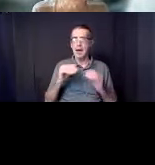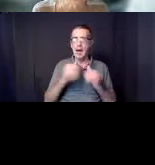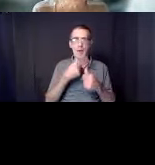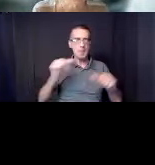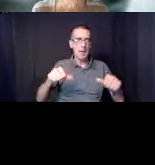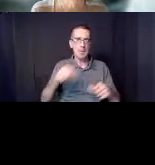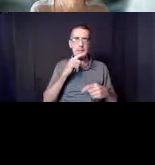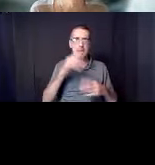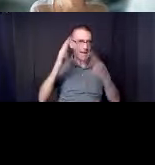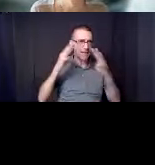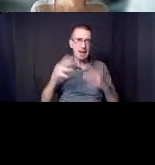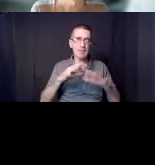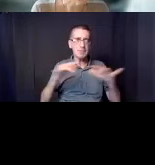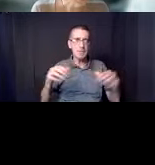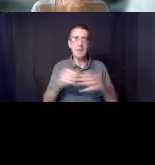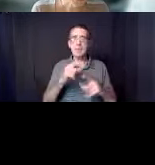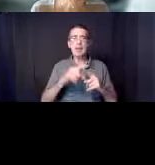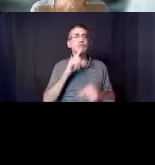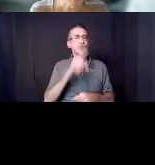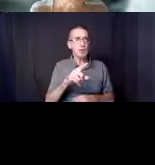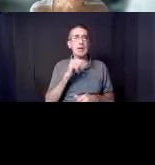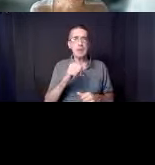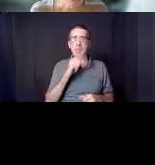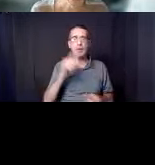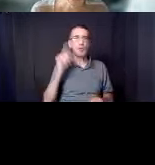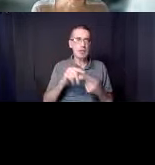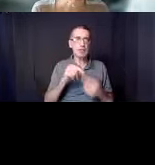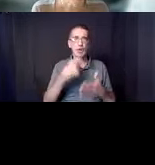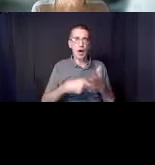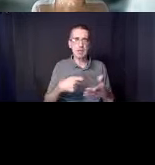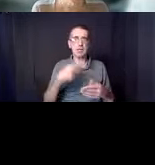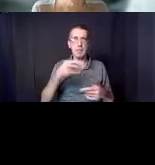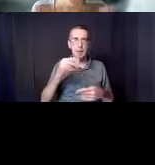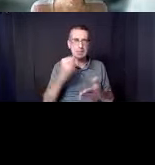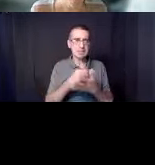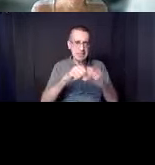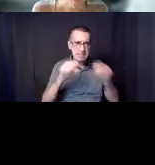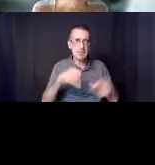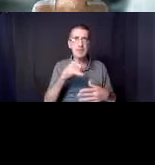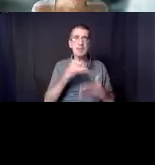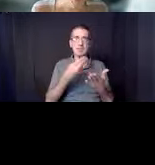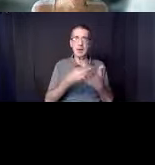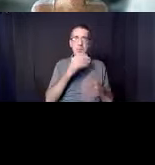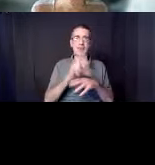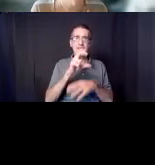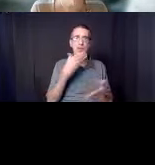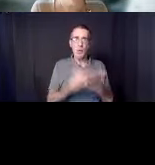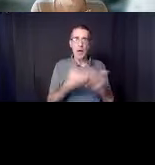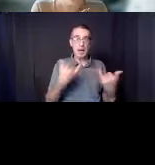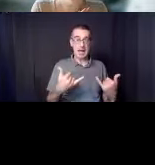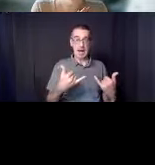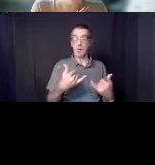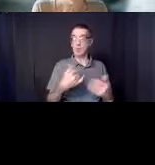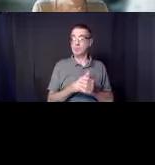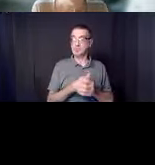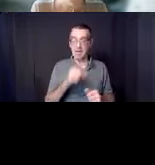possibly being innovative, but certainly there could be reductions in cost of public systems if this money is invested well now.